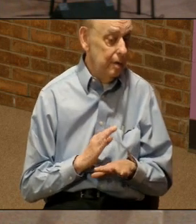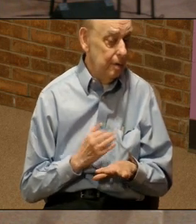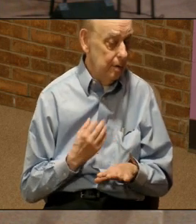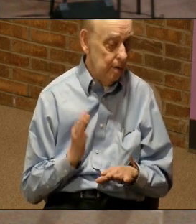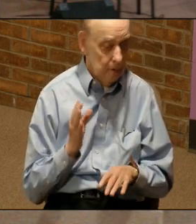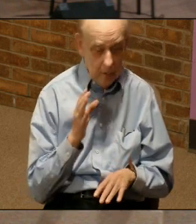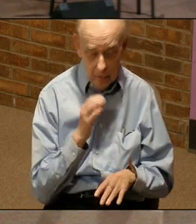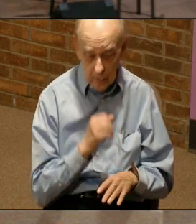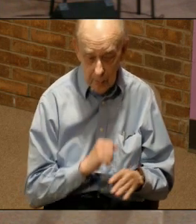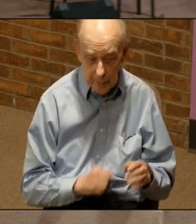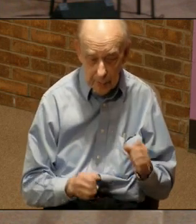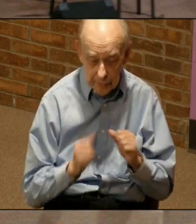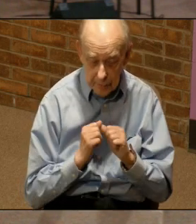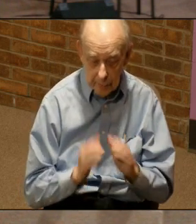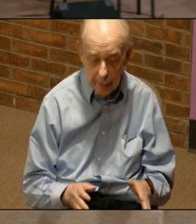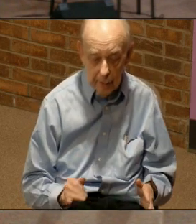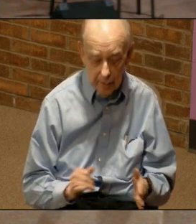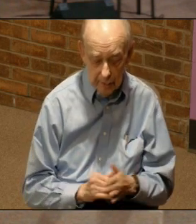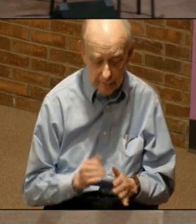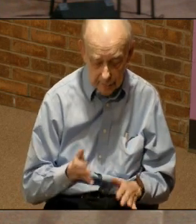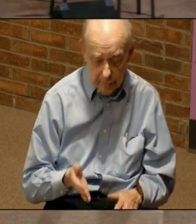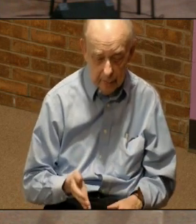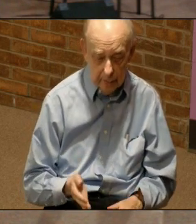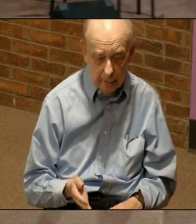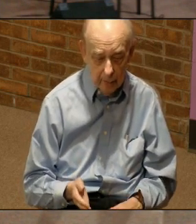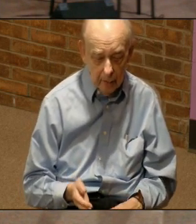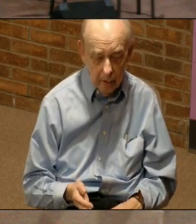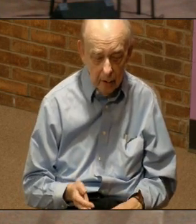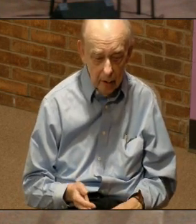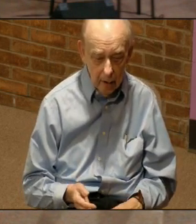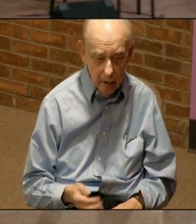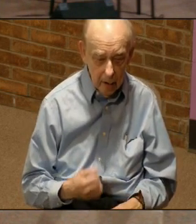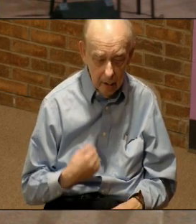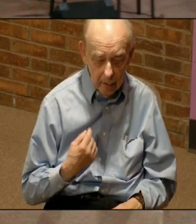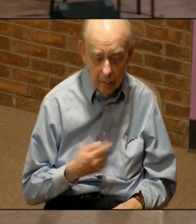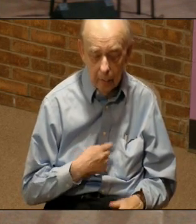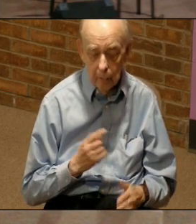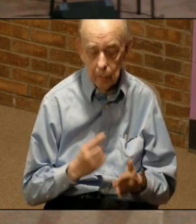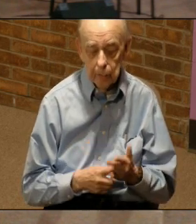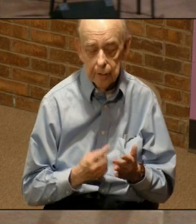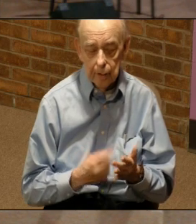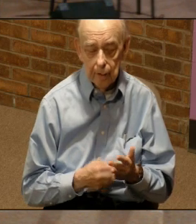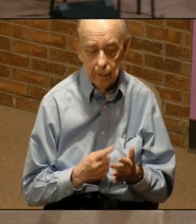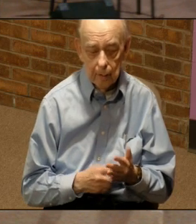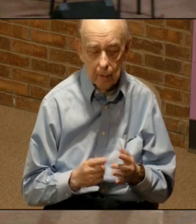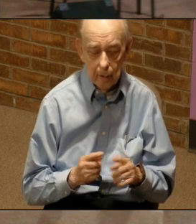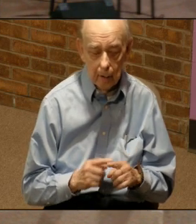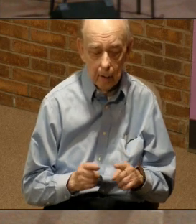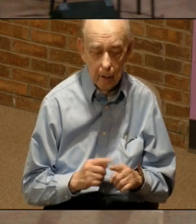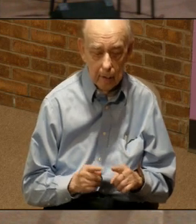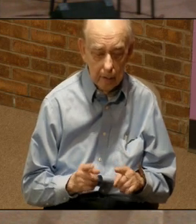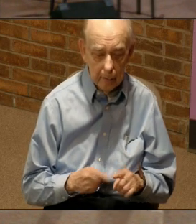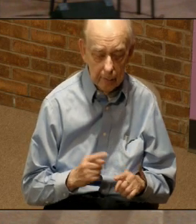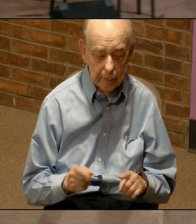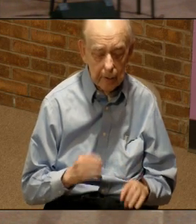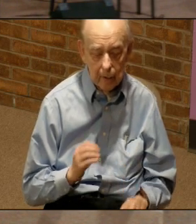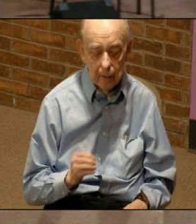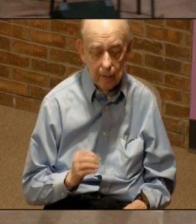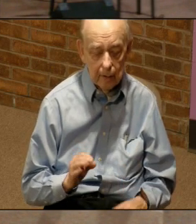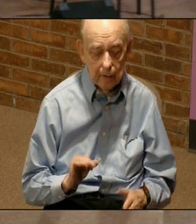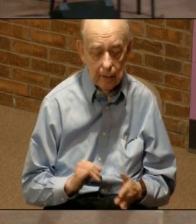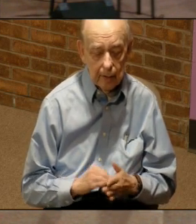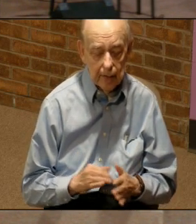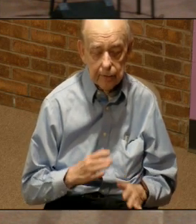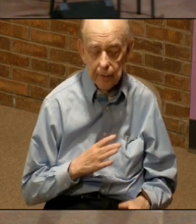we miss the blessing that is there. We'll discuss differences of opinion. That's